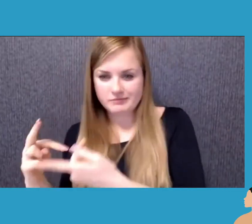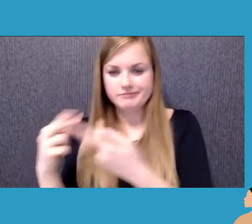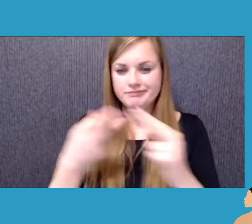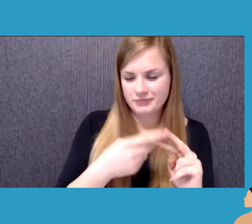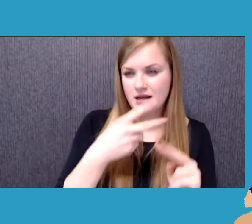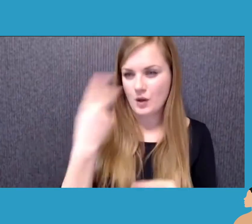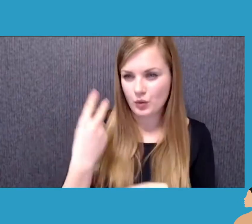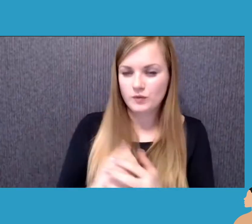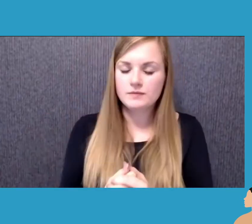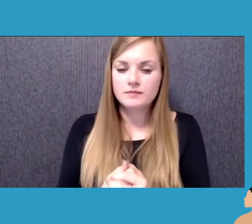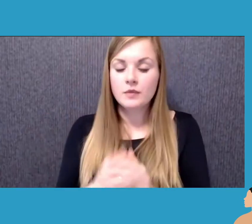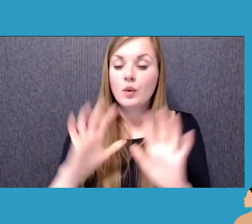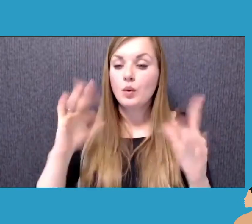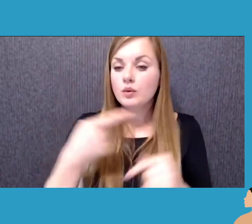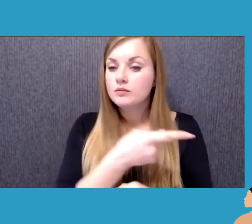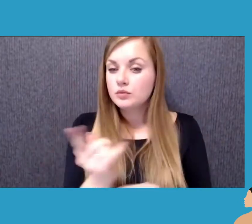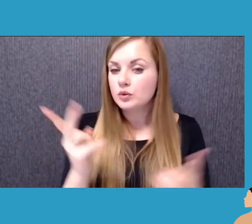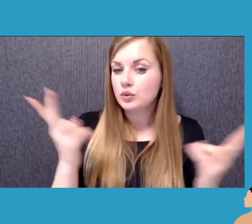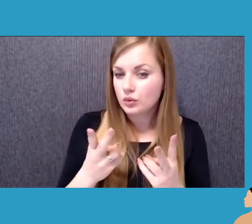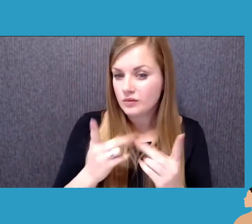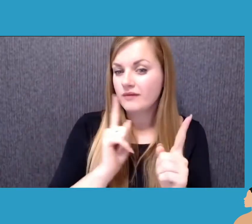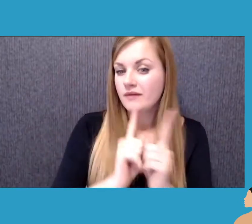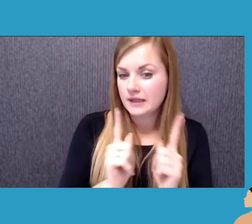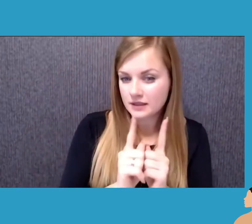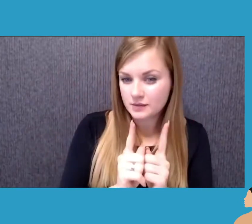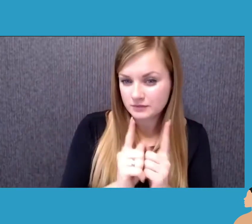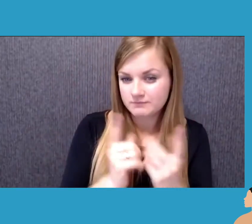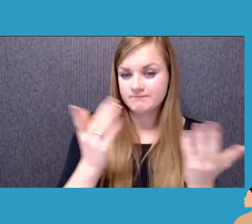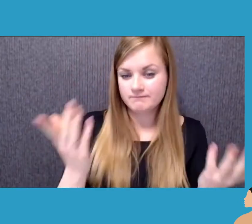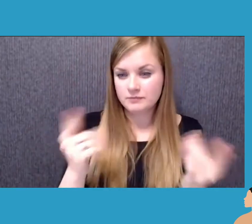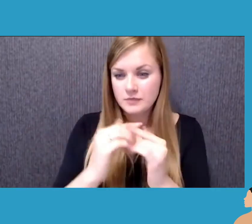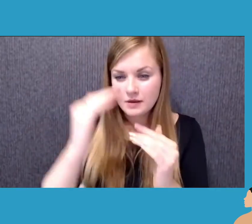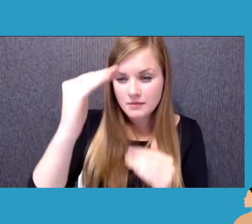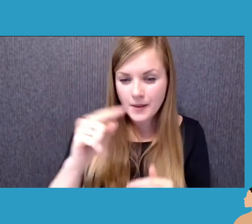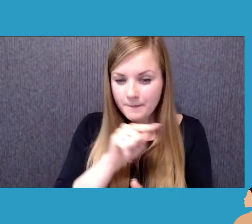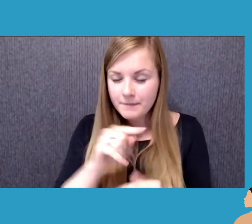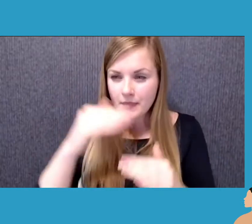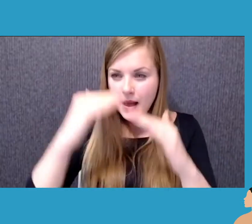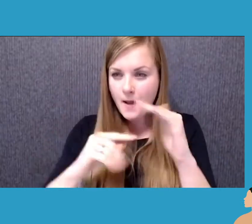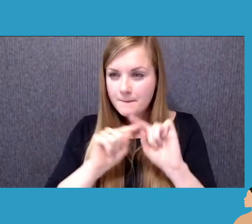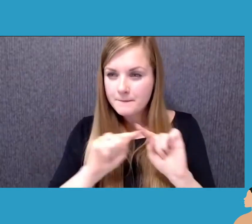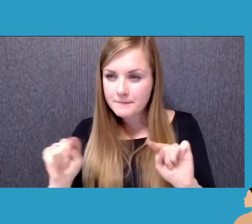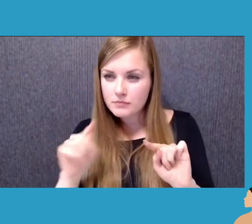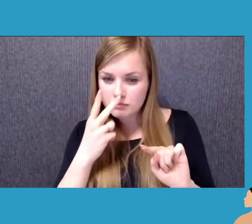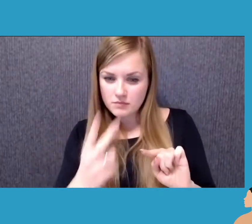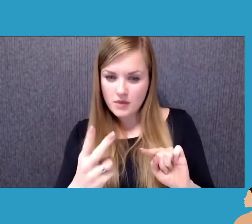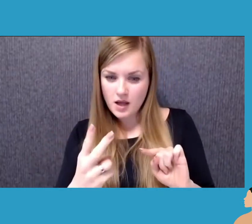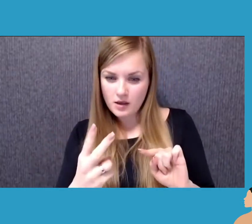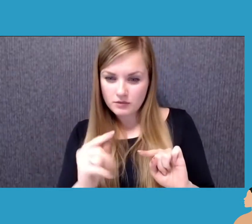English and from English into Lithuanian. If you need interpretation